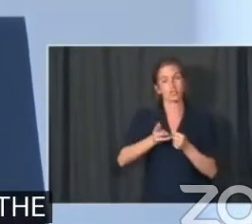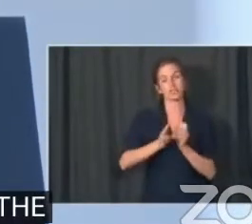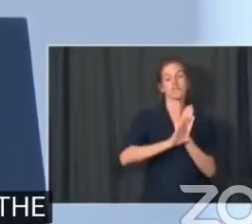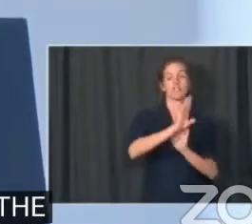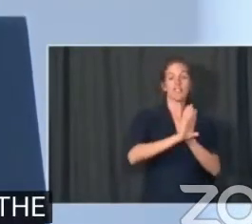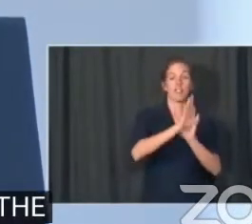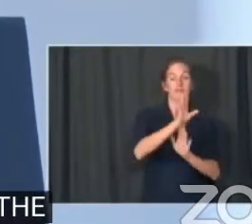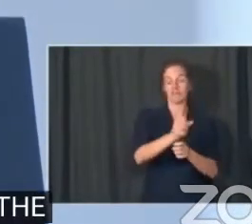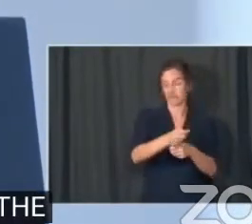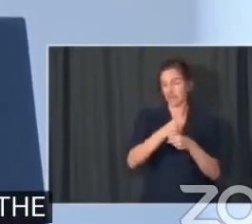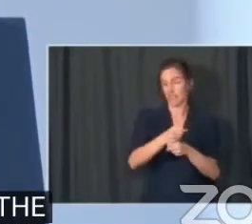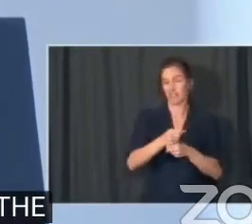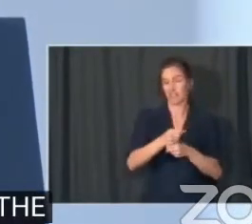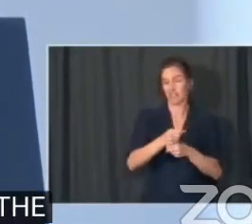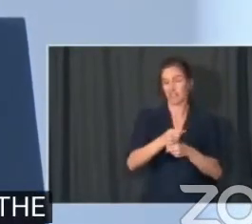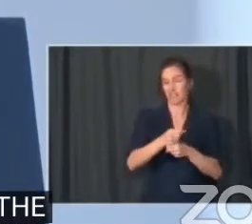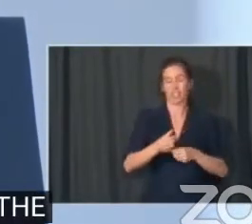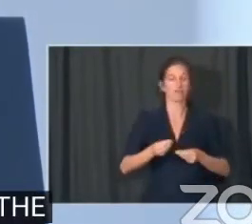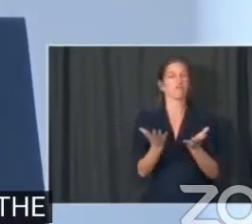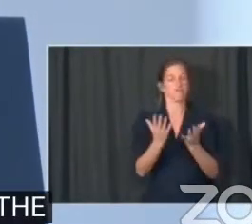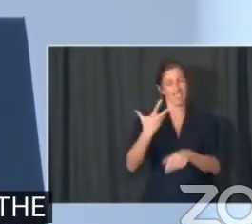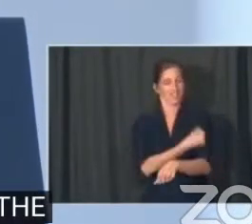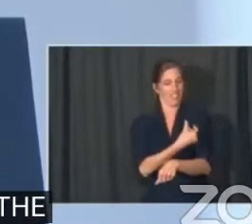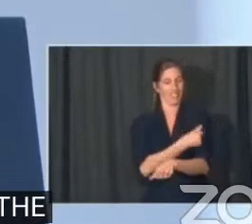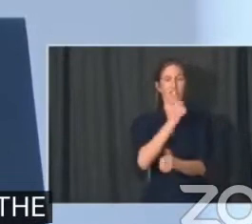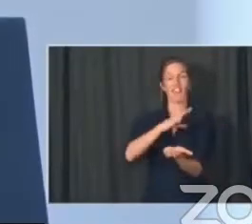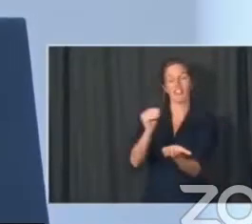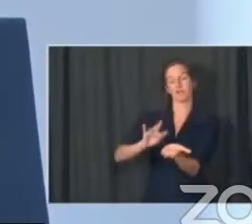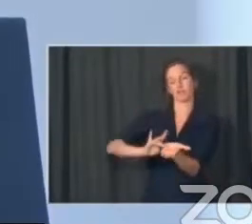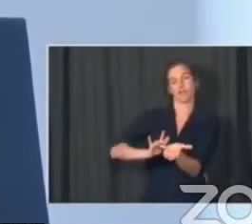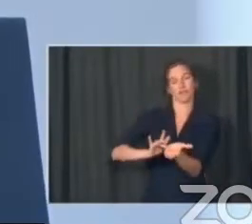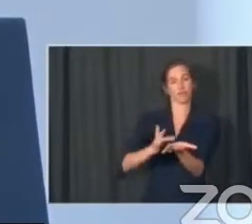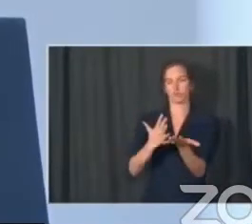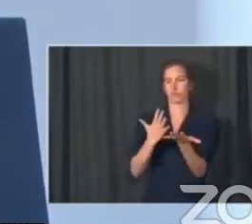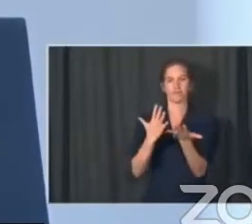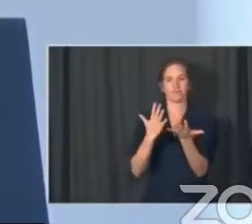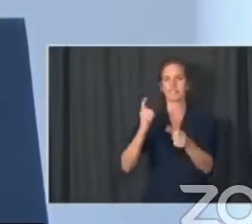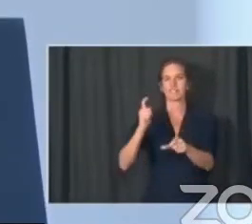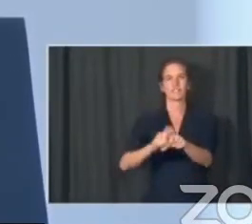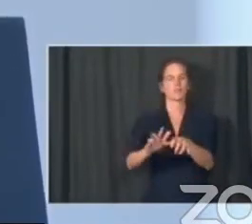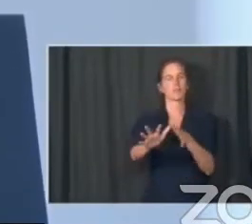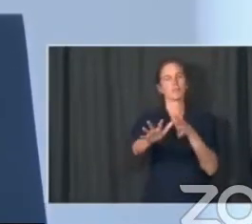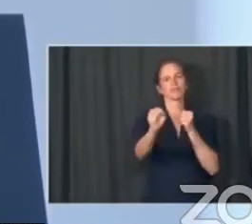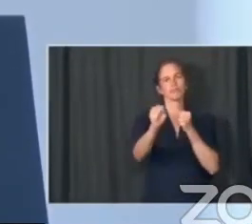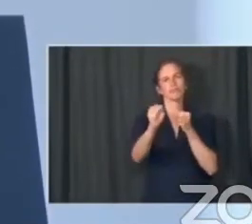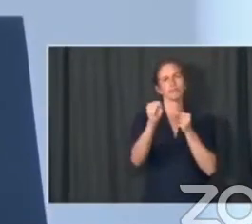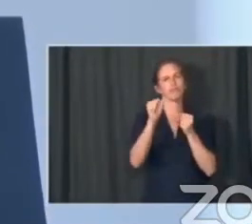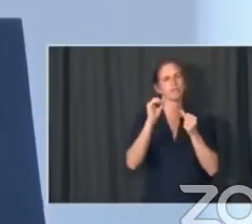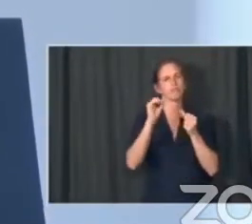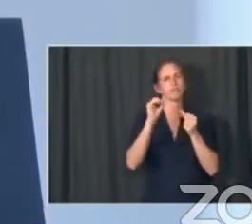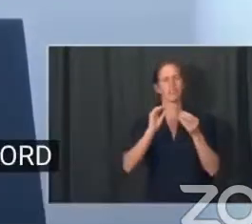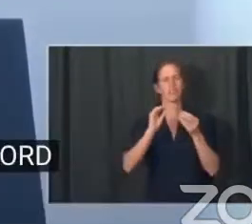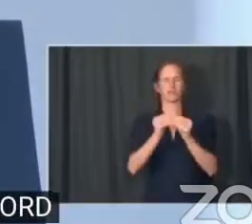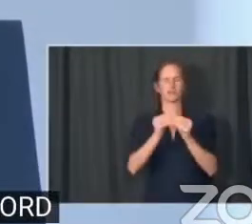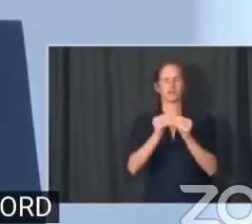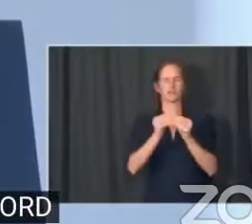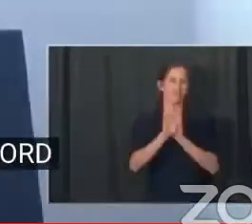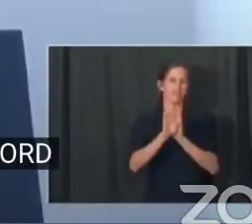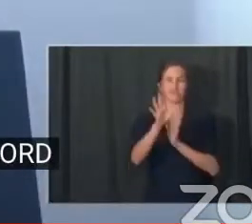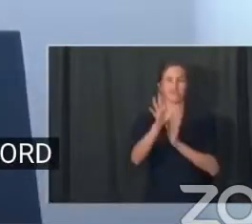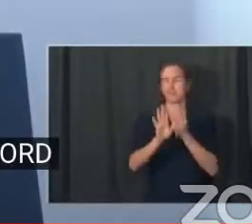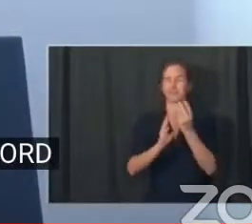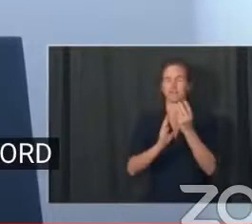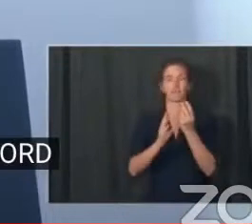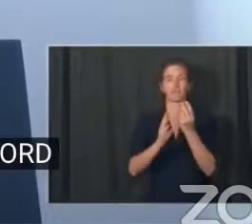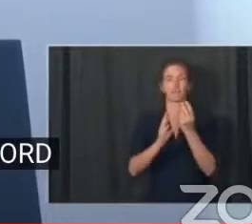en and los últimos vaccines años in record time. en tiempo Numbers like récord de nobody's esta seen vacuna. before. No medical breakthrough